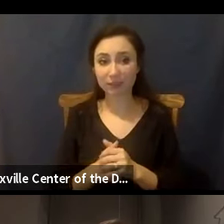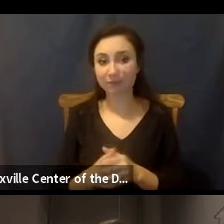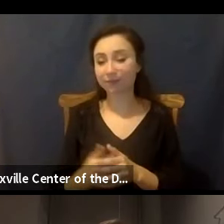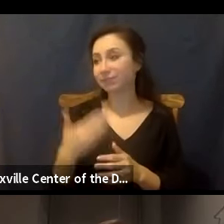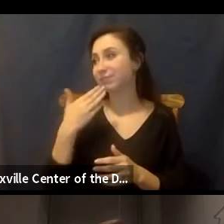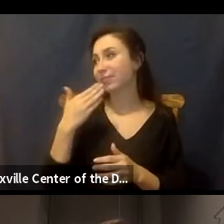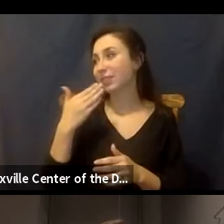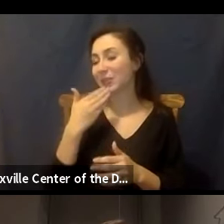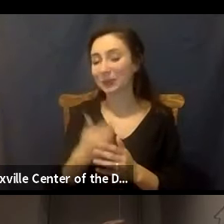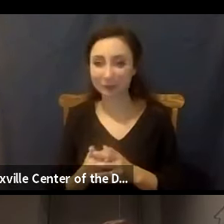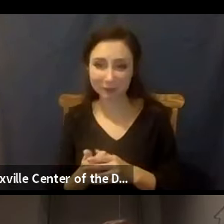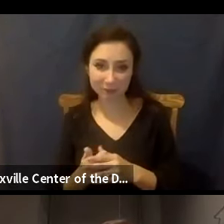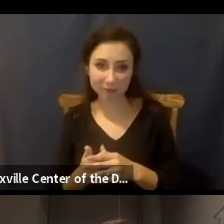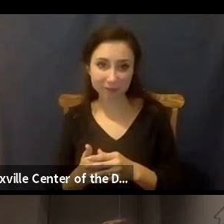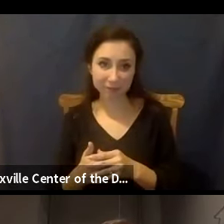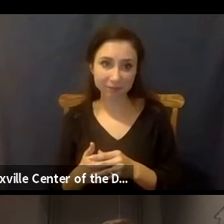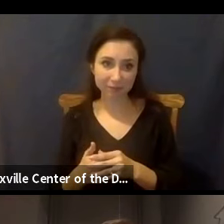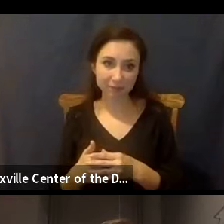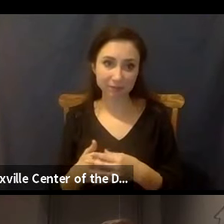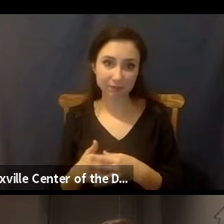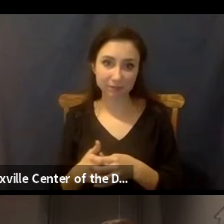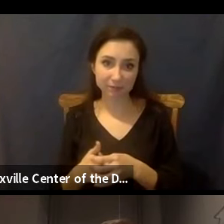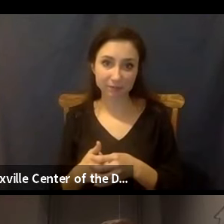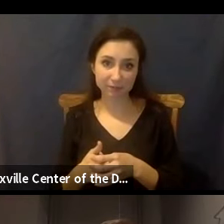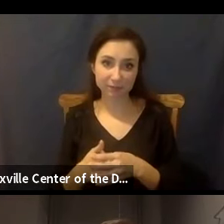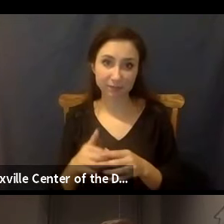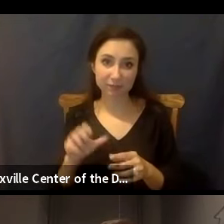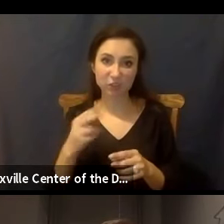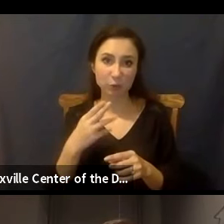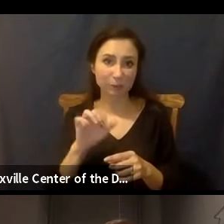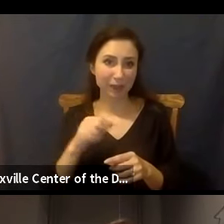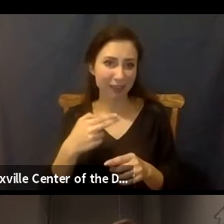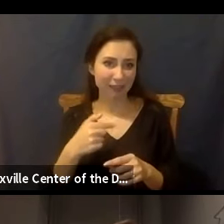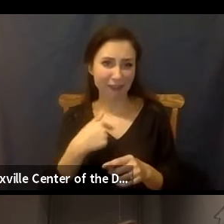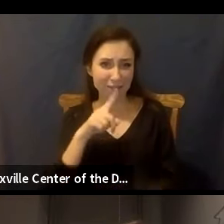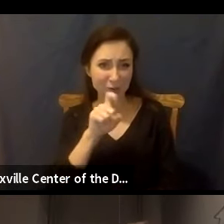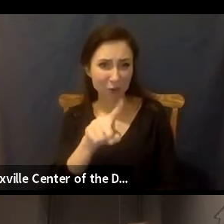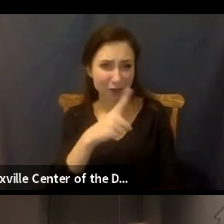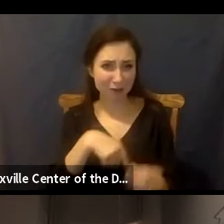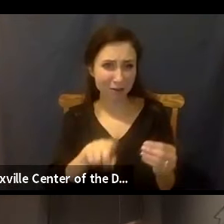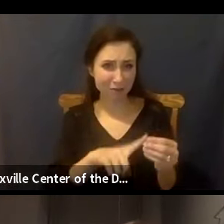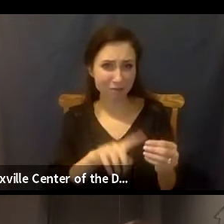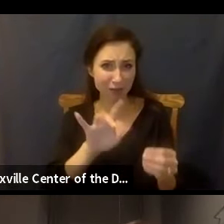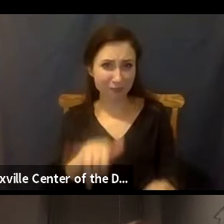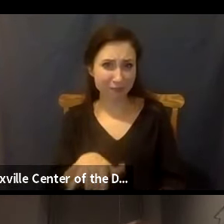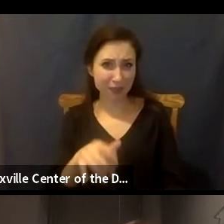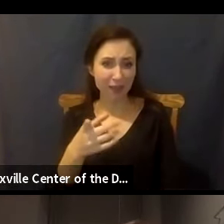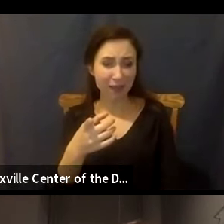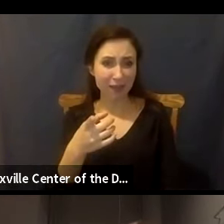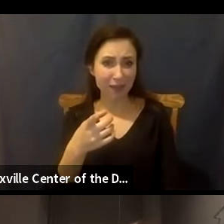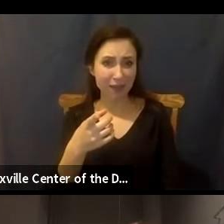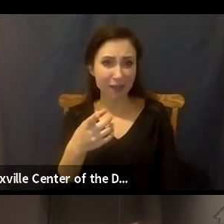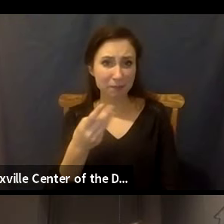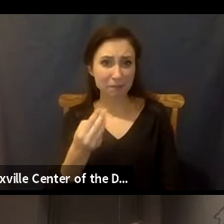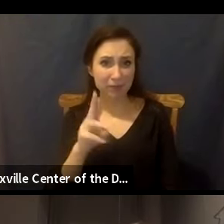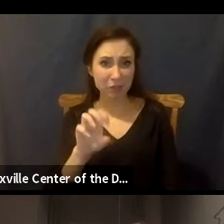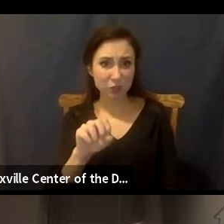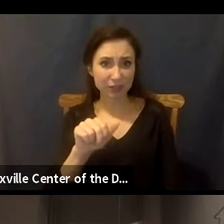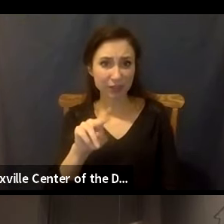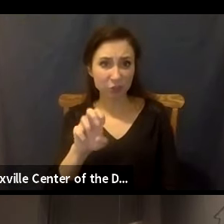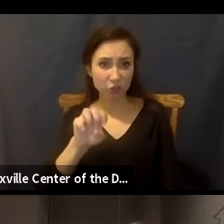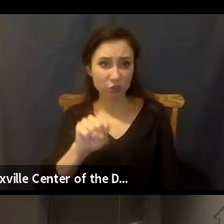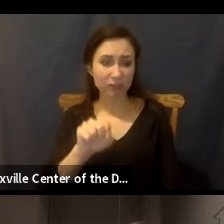Well, actually, Mr. Sanders, I do have a question about that. So so she can vote or not